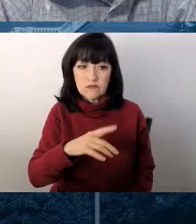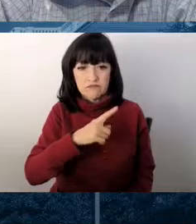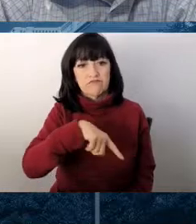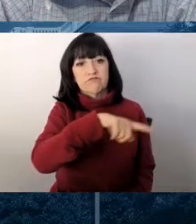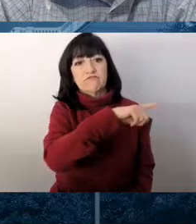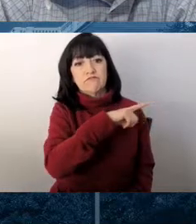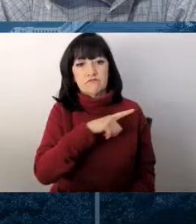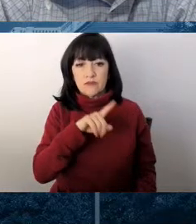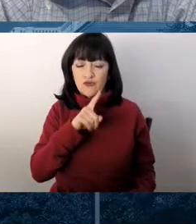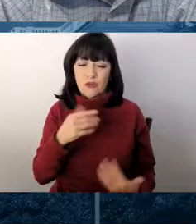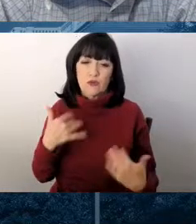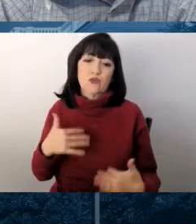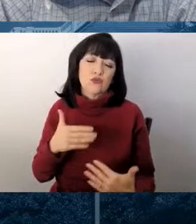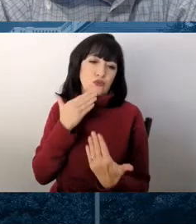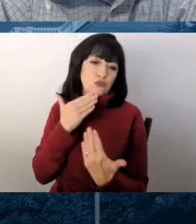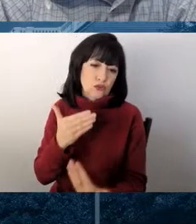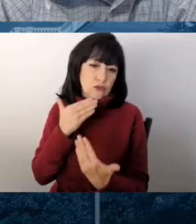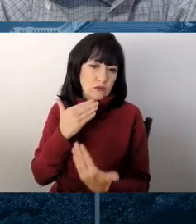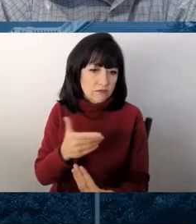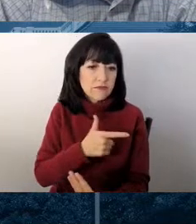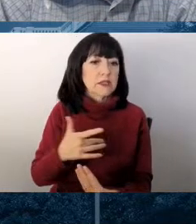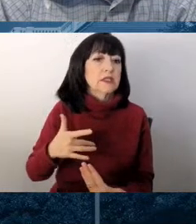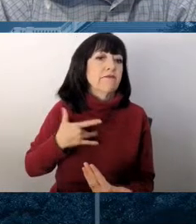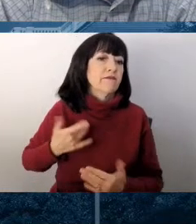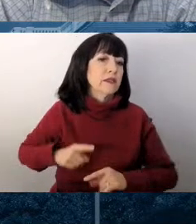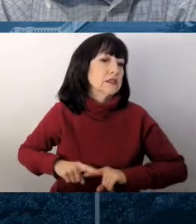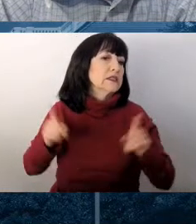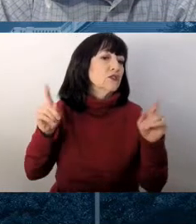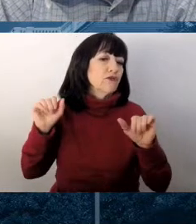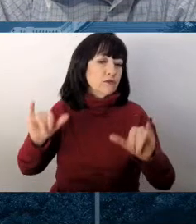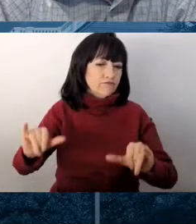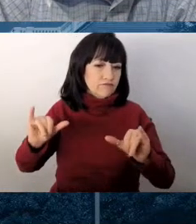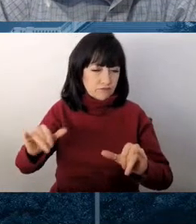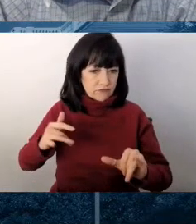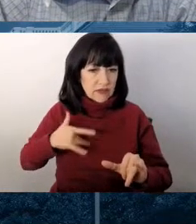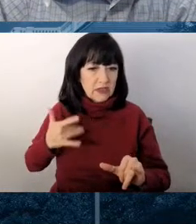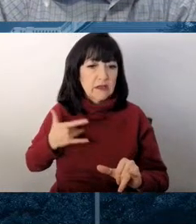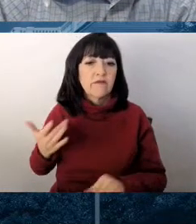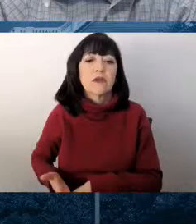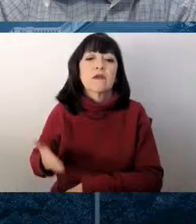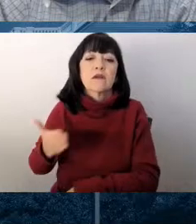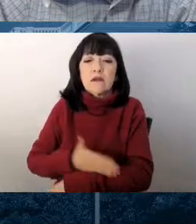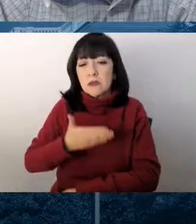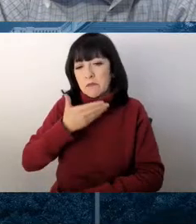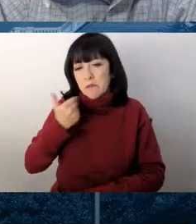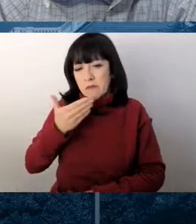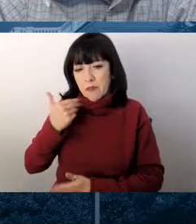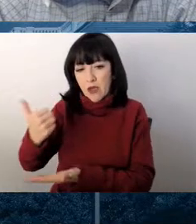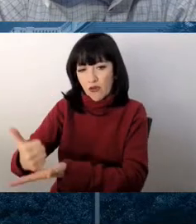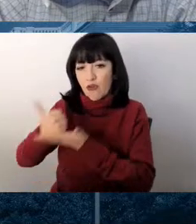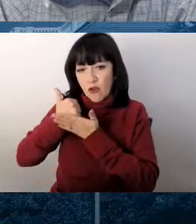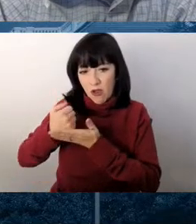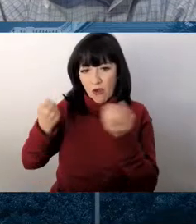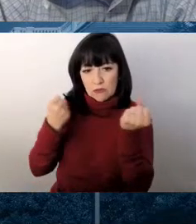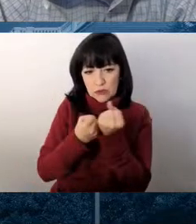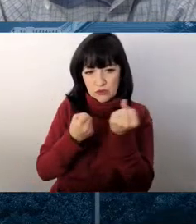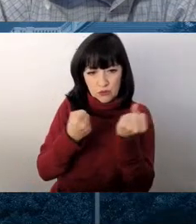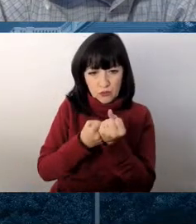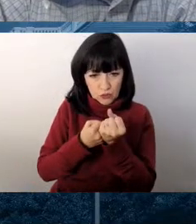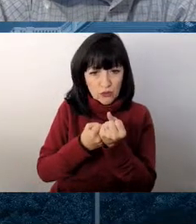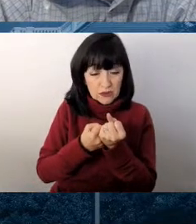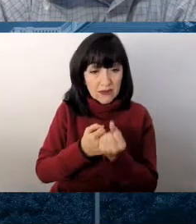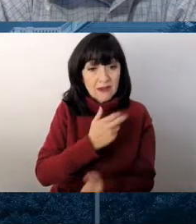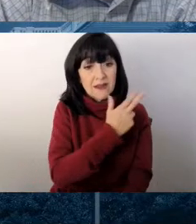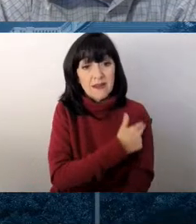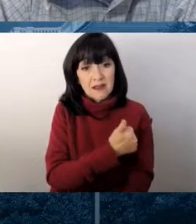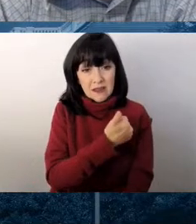that they've been in some of these responsibilities they've had. And why are we doing this? Well, this is why. The hospitalizations continue